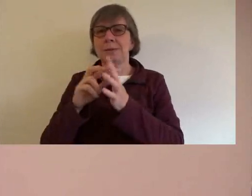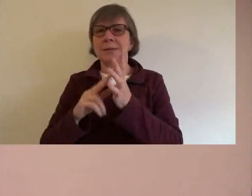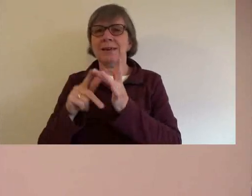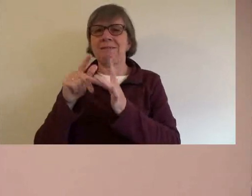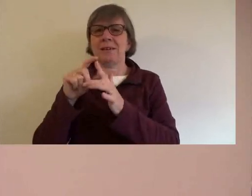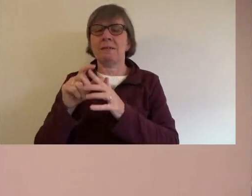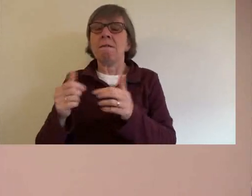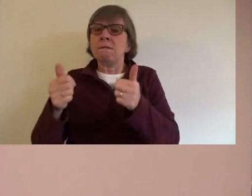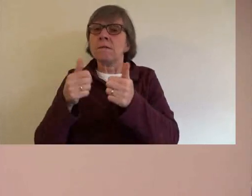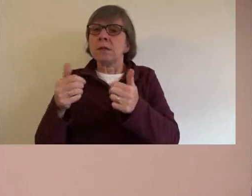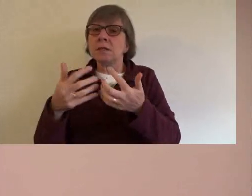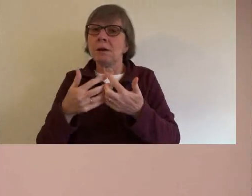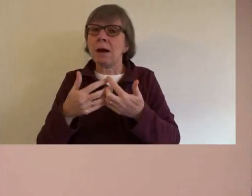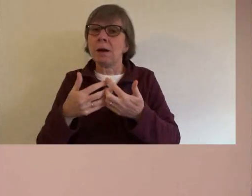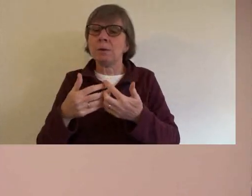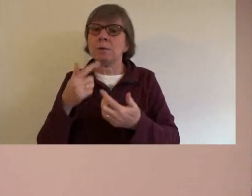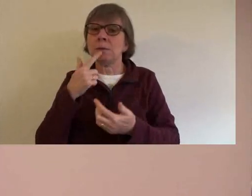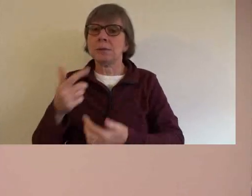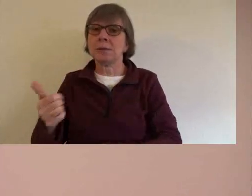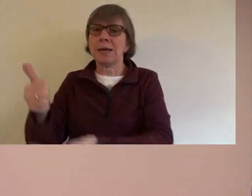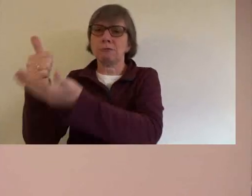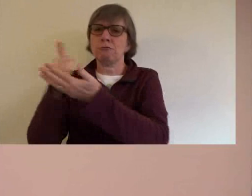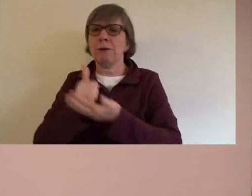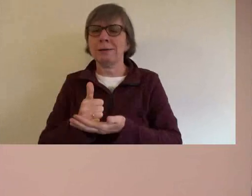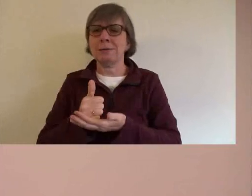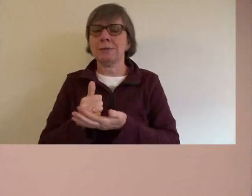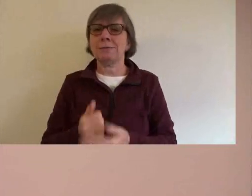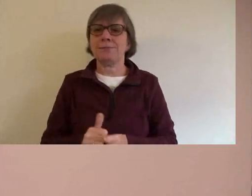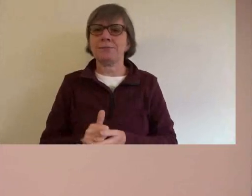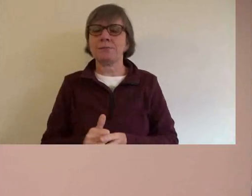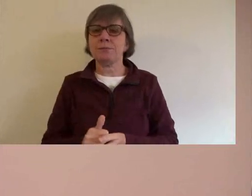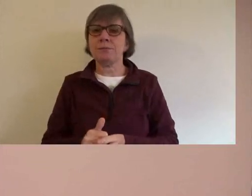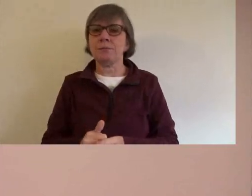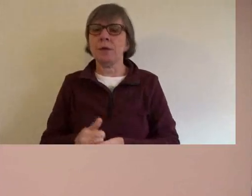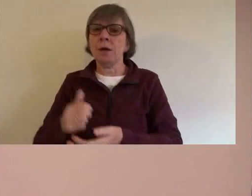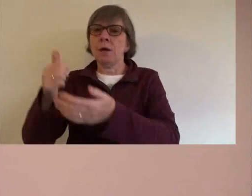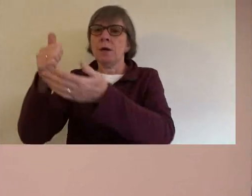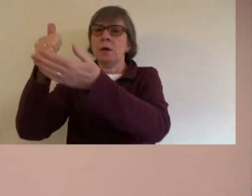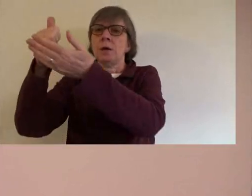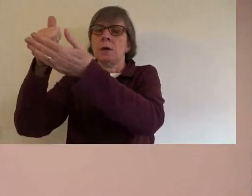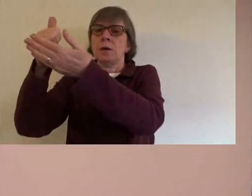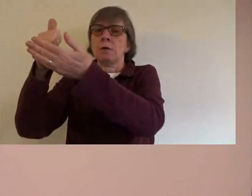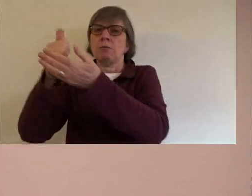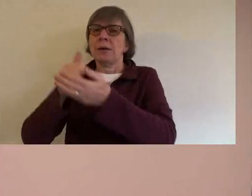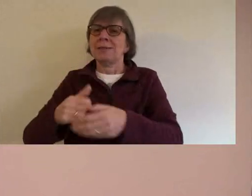Thank you, David. Let's finish our time together this morning by saying the grace together.